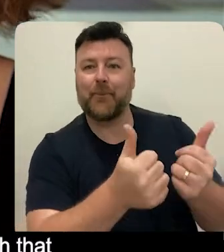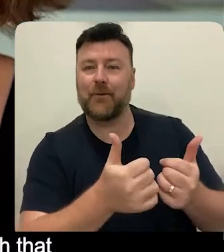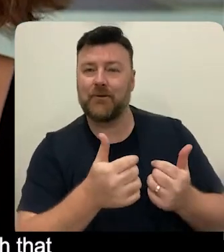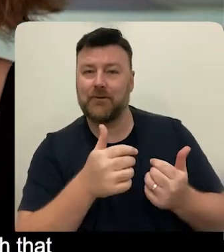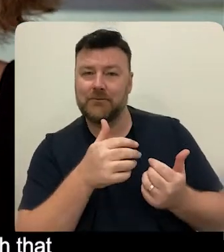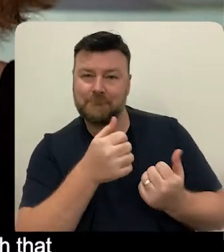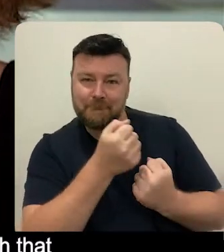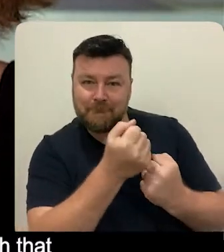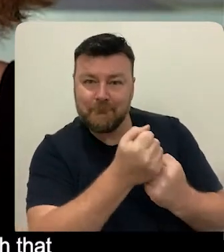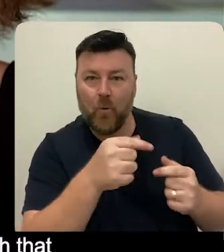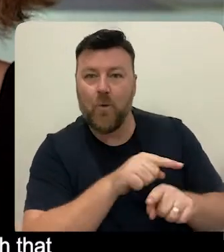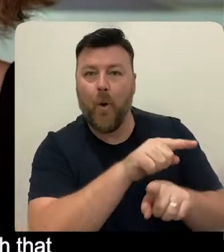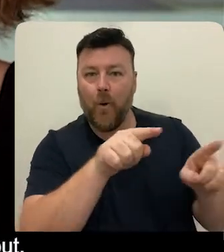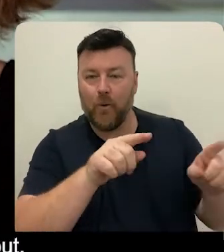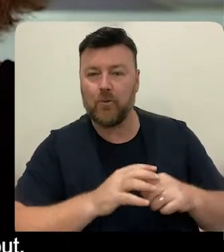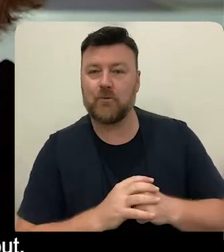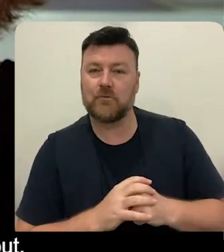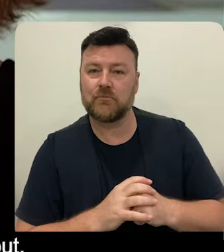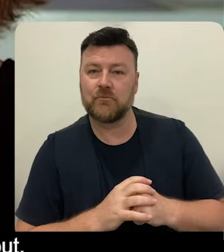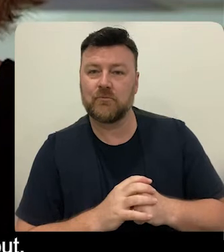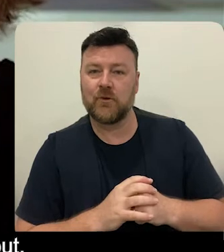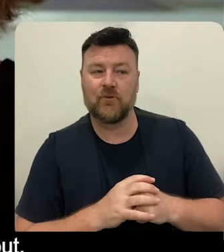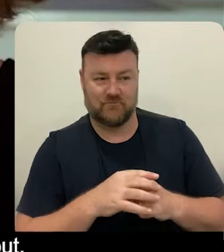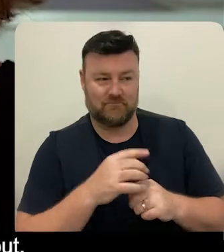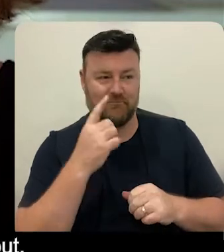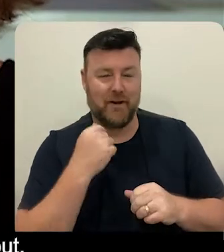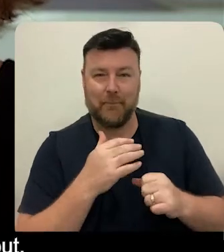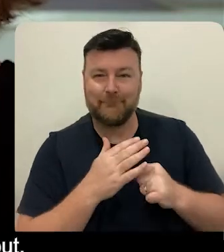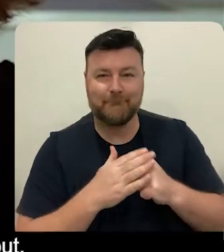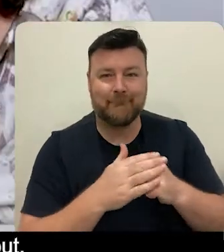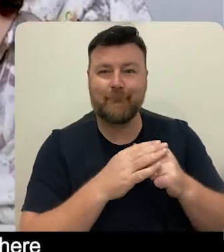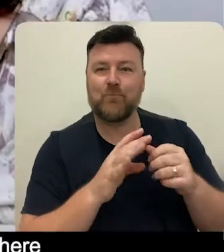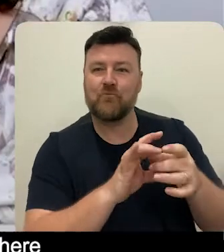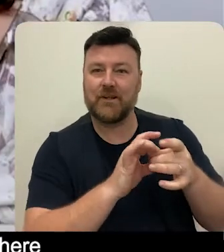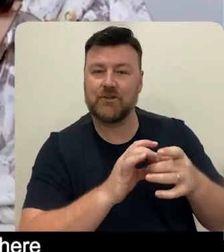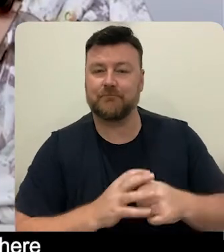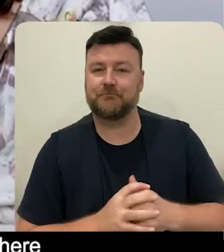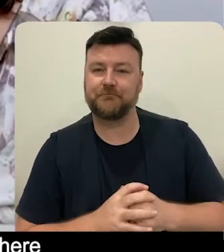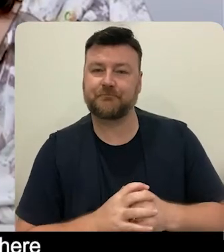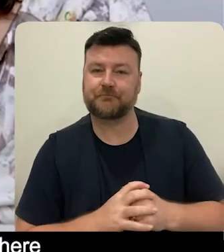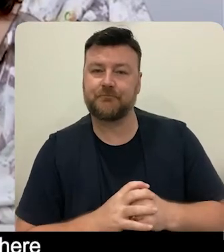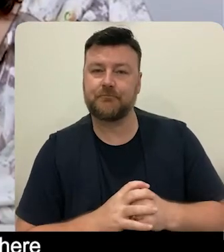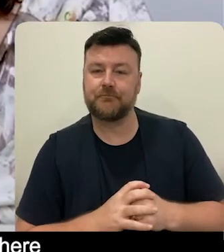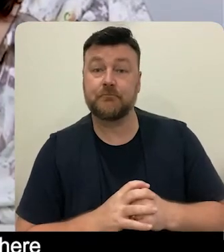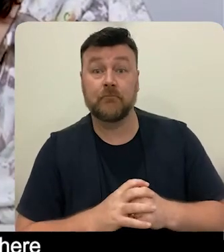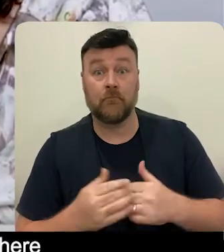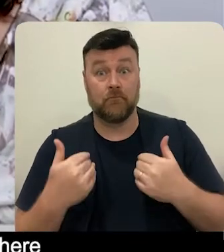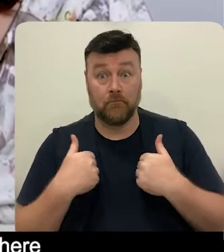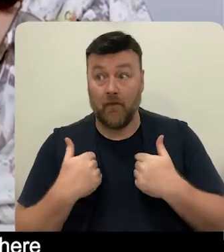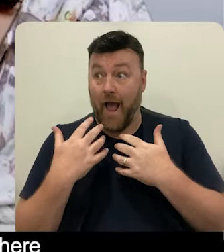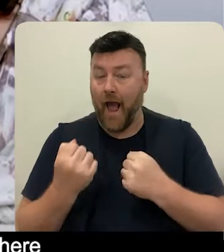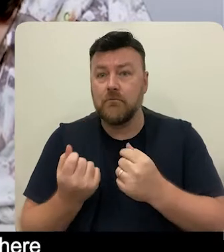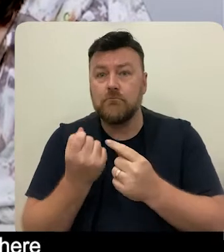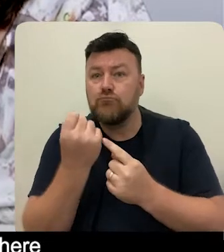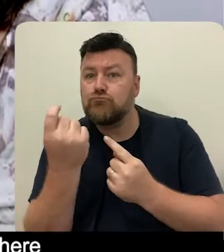smooth that and to minimise the damage of relational fallout. Having those few friends who were